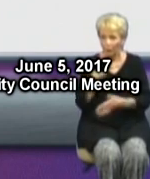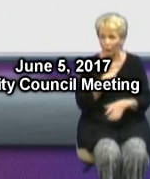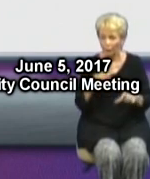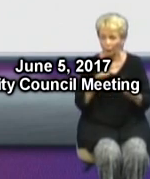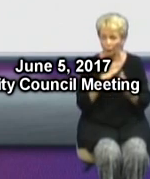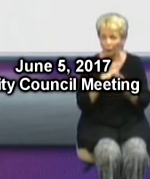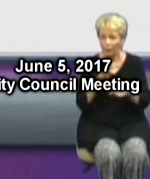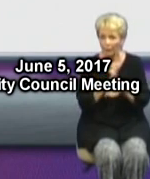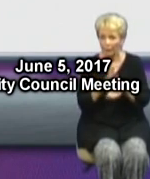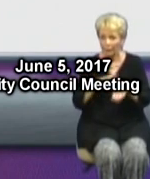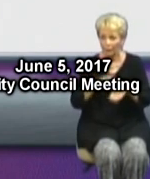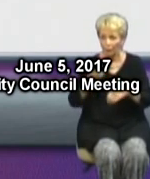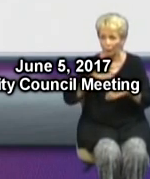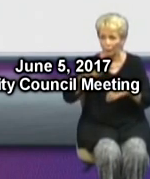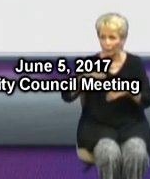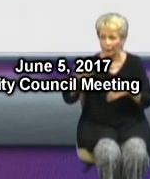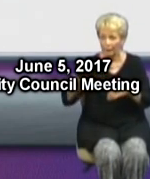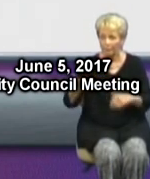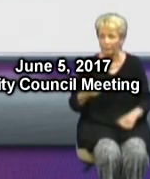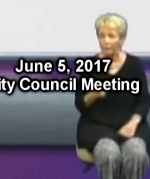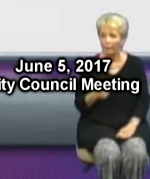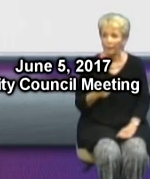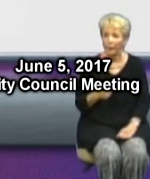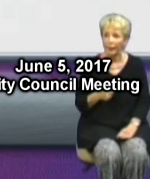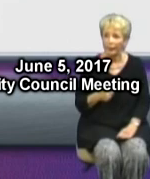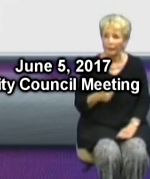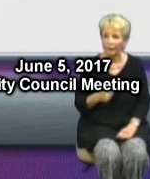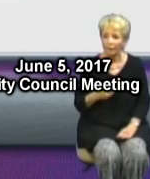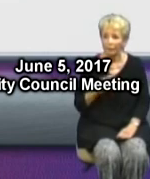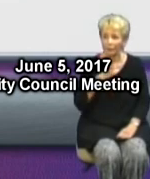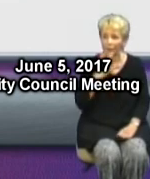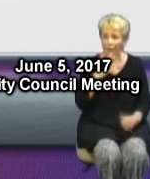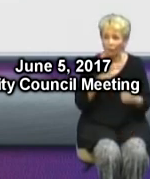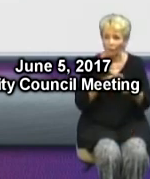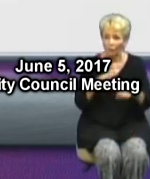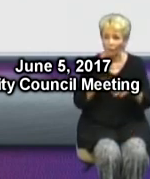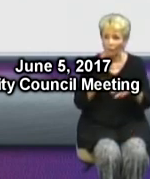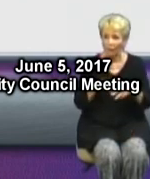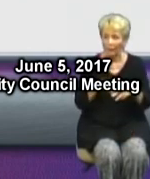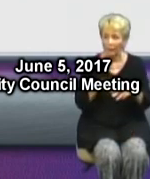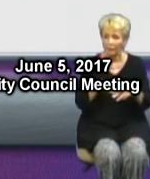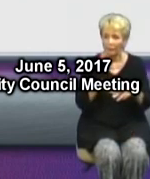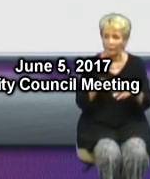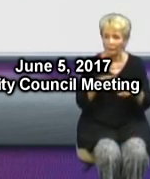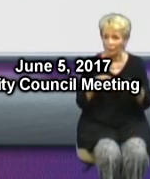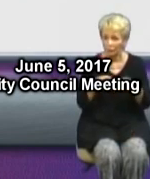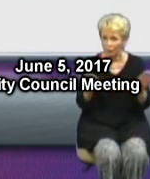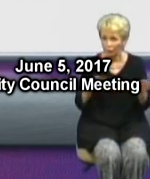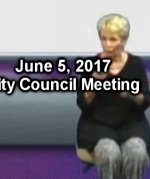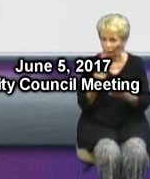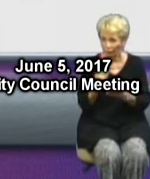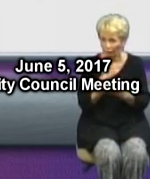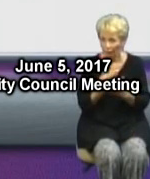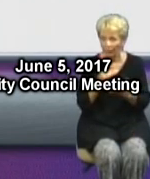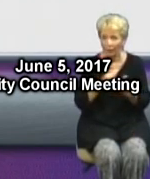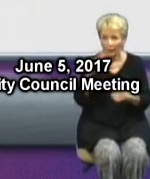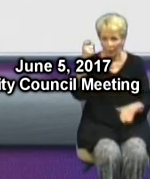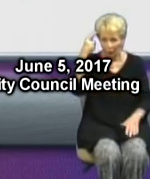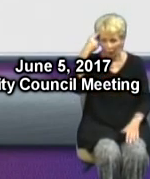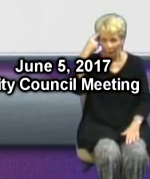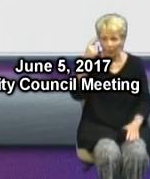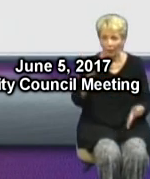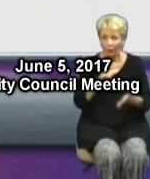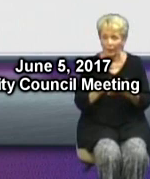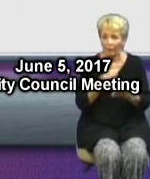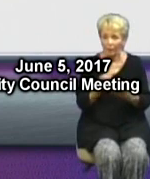business with on a routine basis. So we'll talk first about the general fund, and that's the fund where government happens. That's